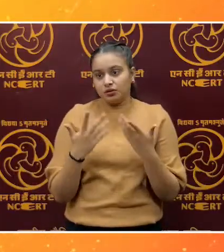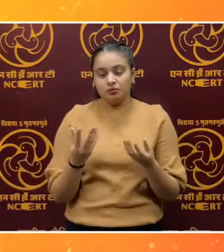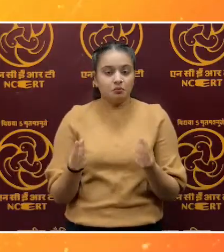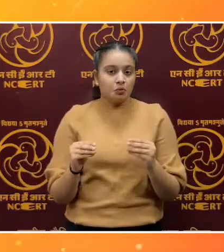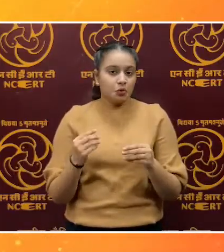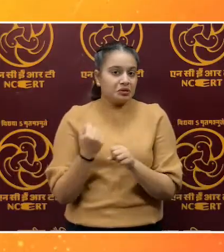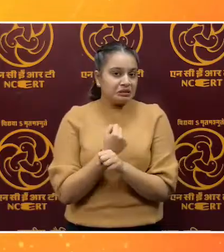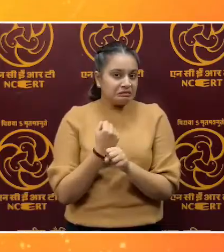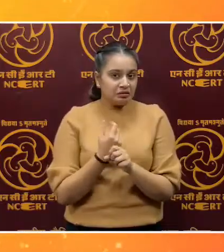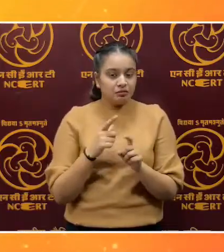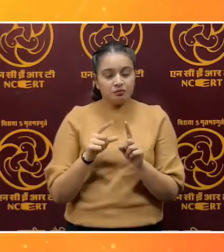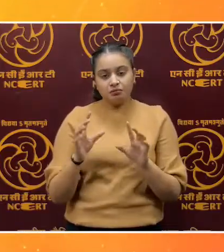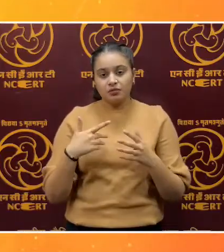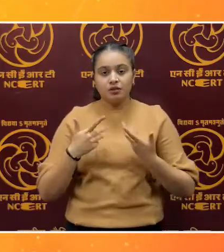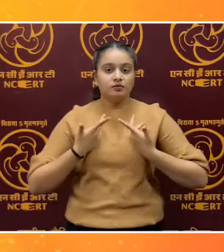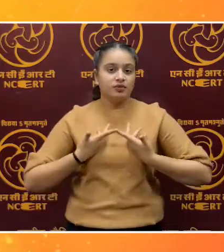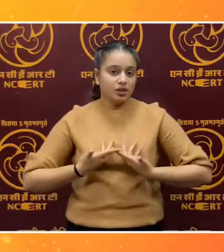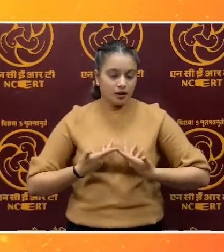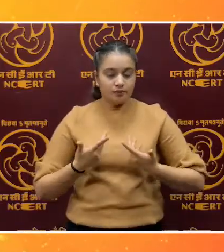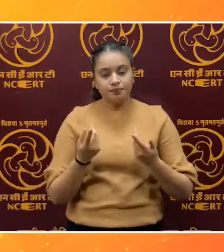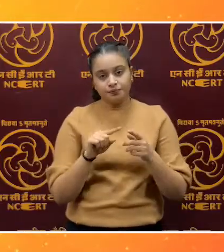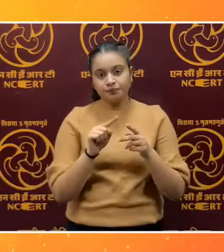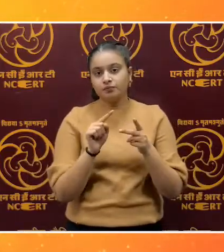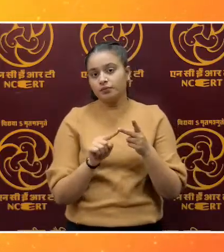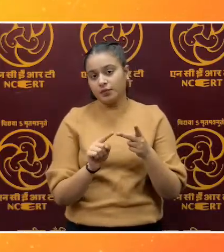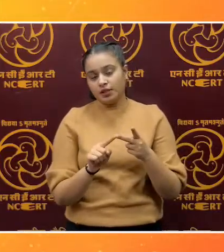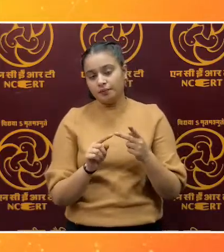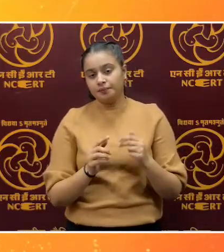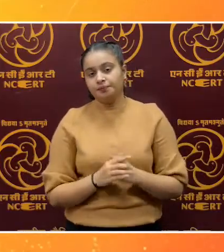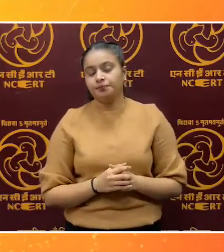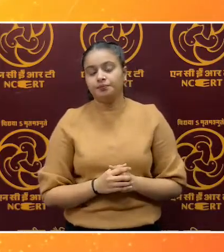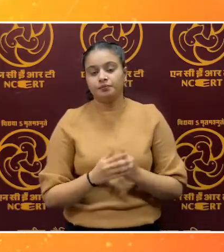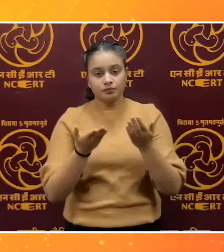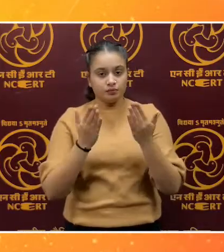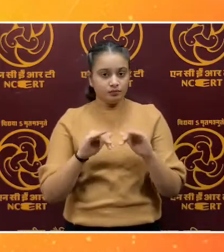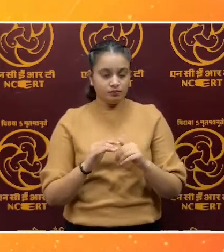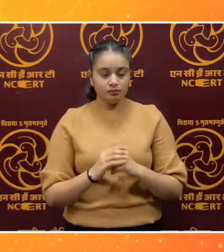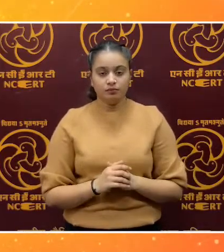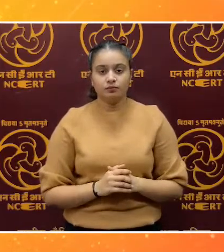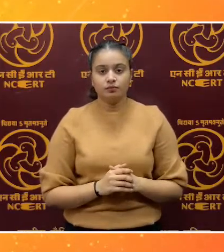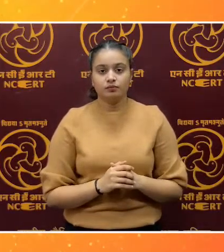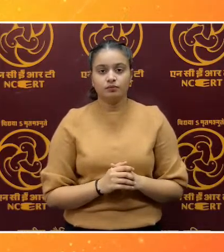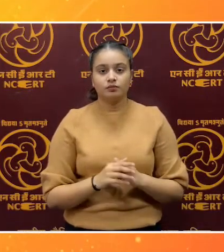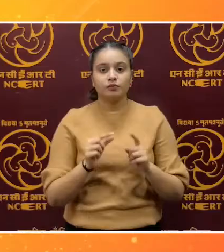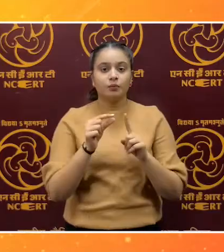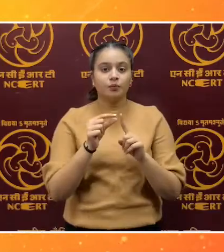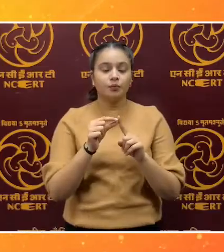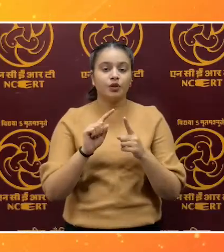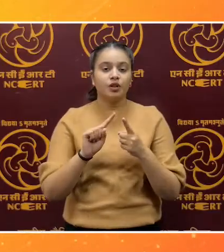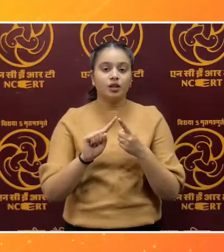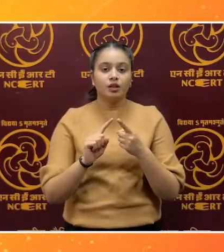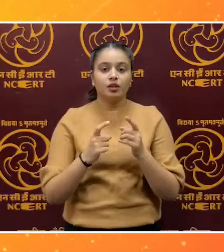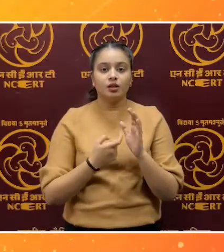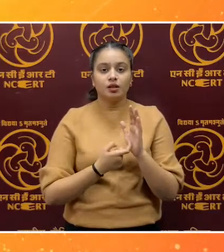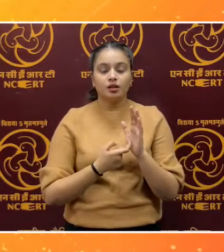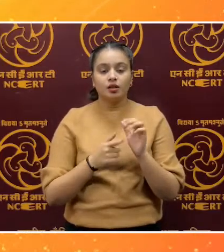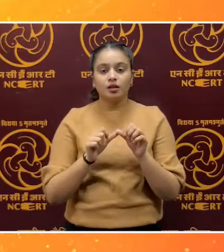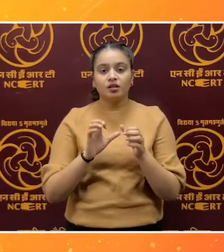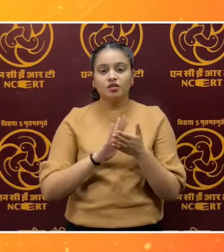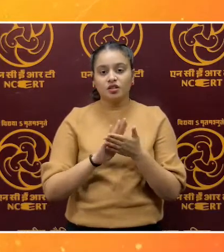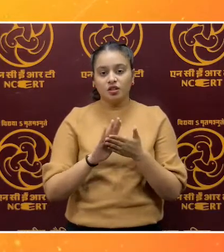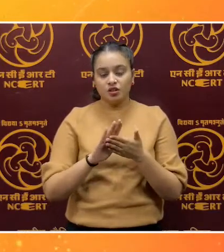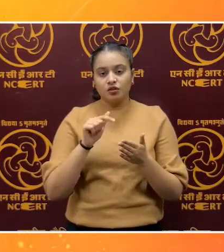just take a long breath, right? So that is called sighed. And there is a word called perch. Now, Tanvi, can